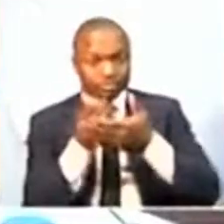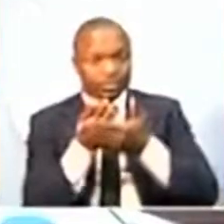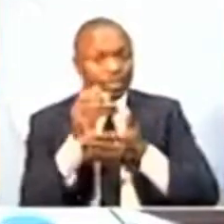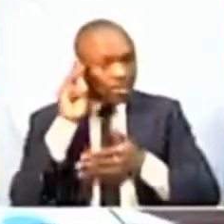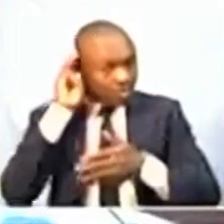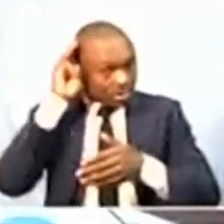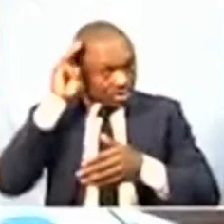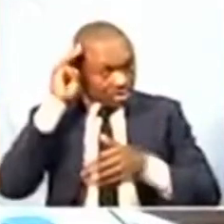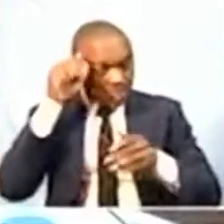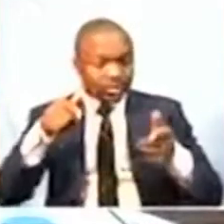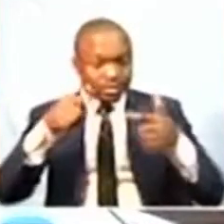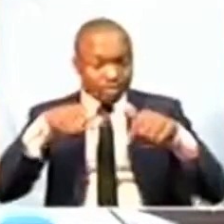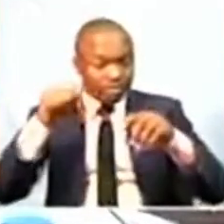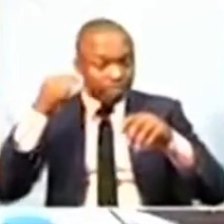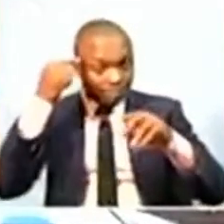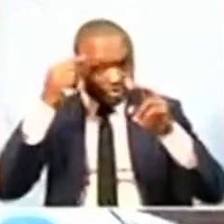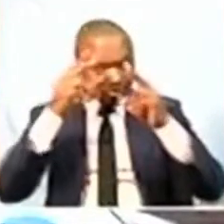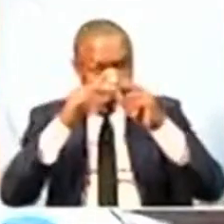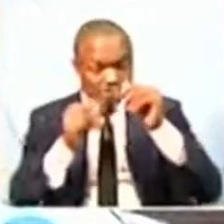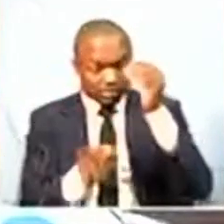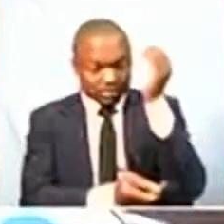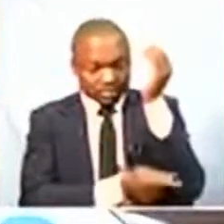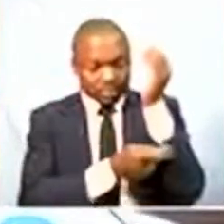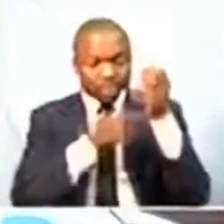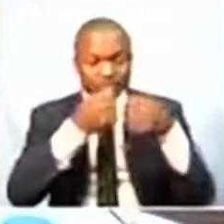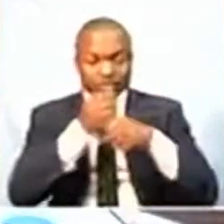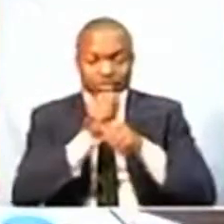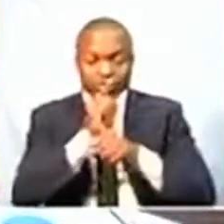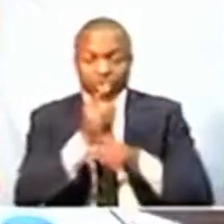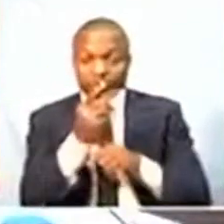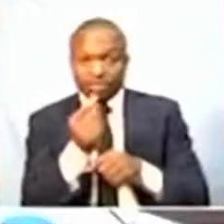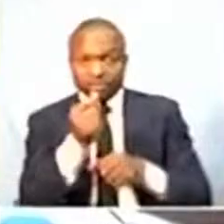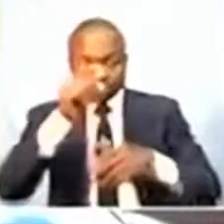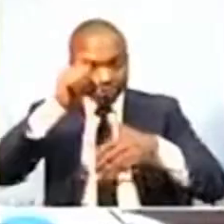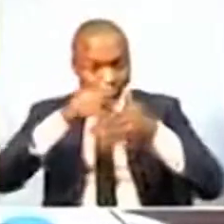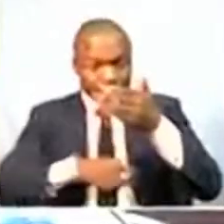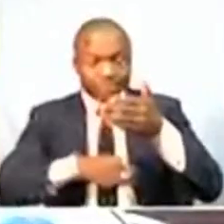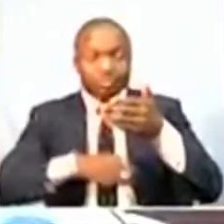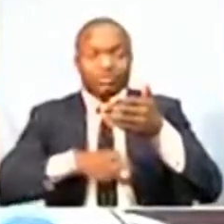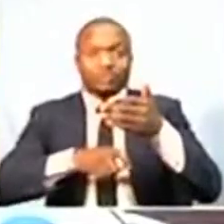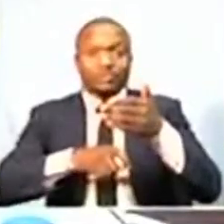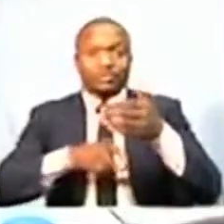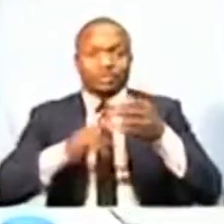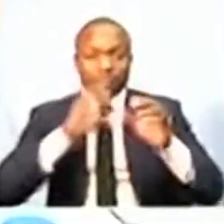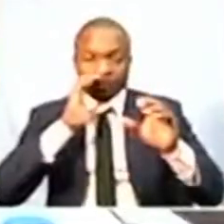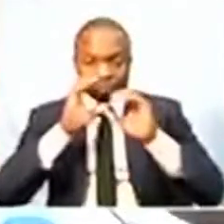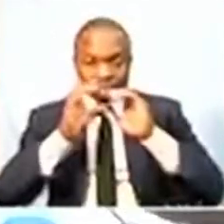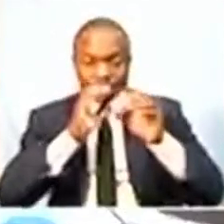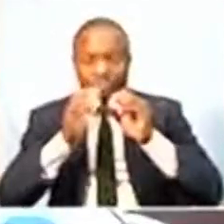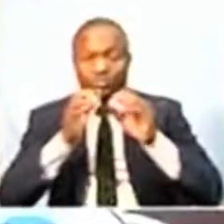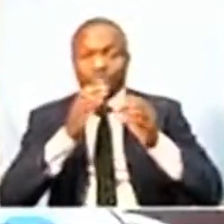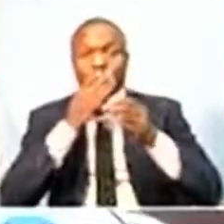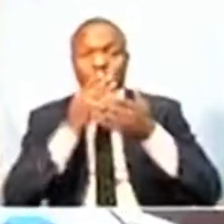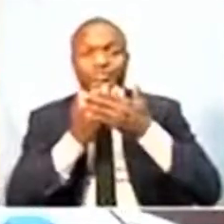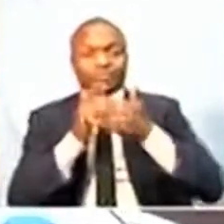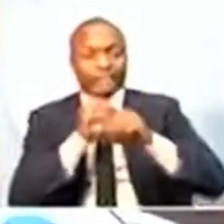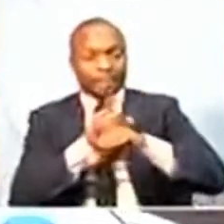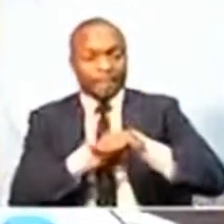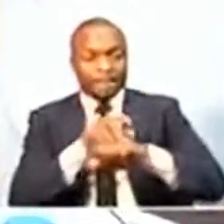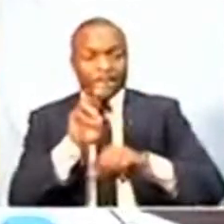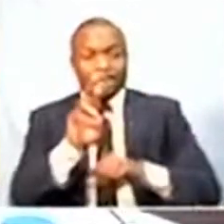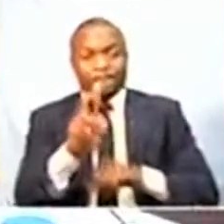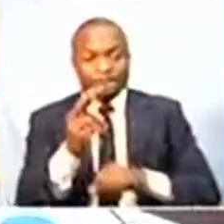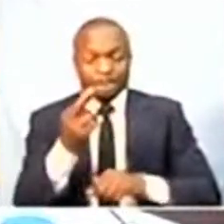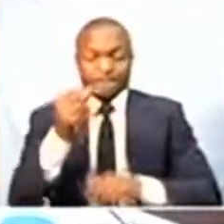of Local Government and Rural Development to ensure funds withheld at source are communicated on time. Retained